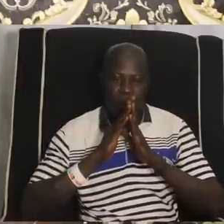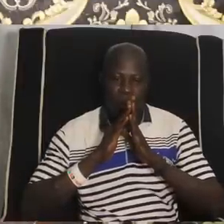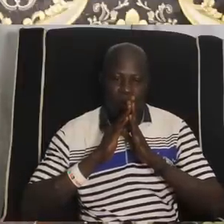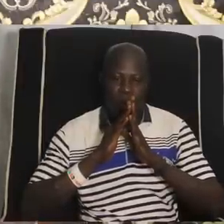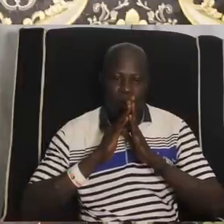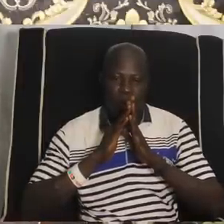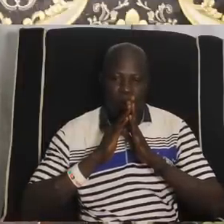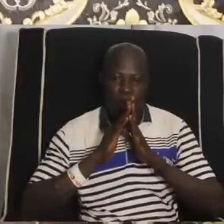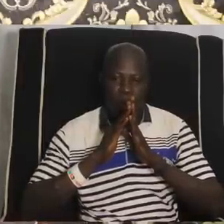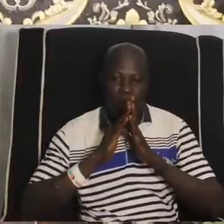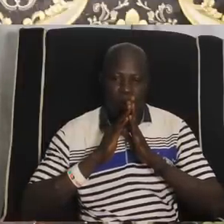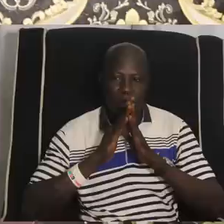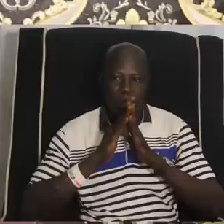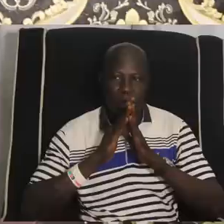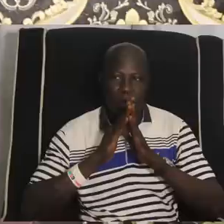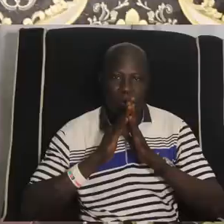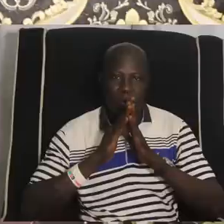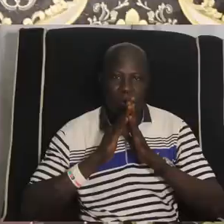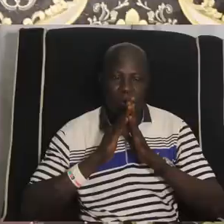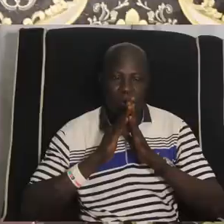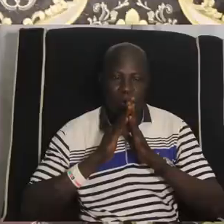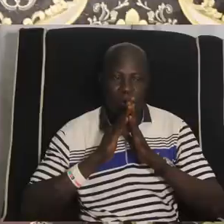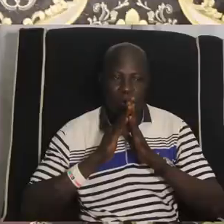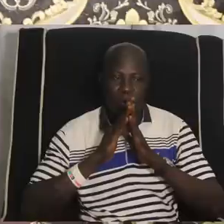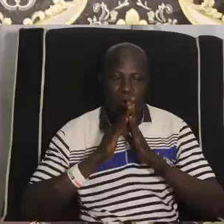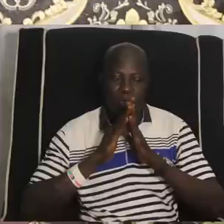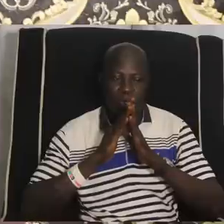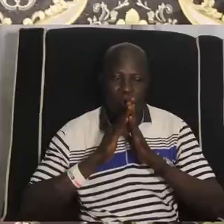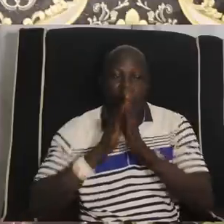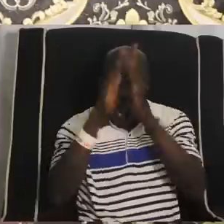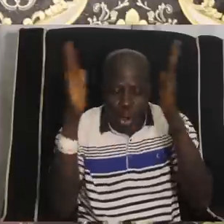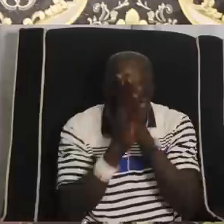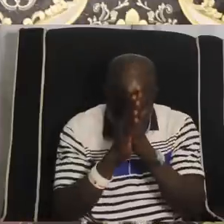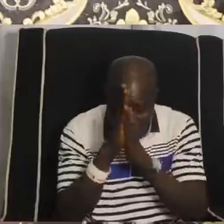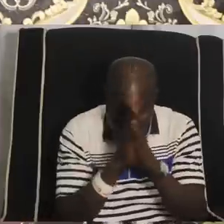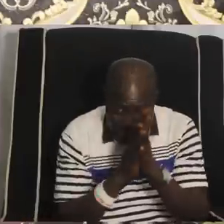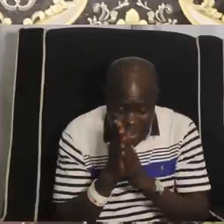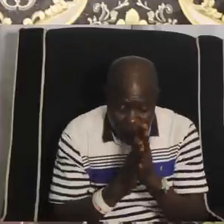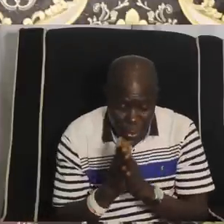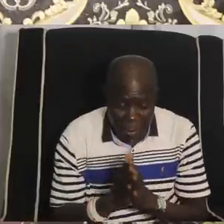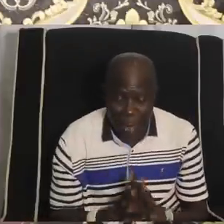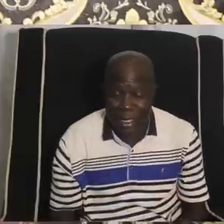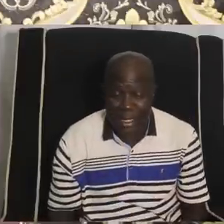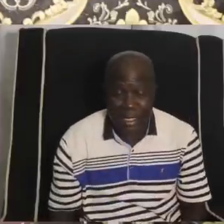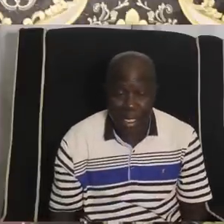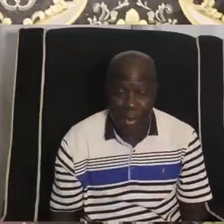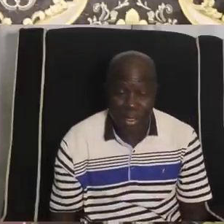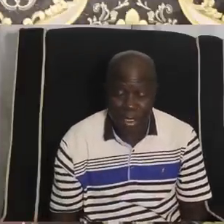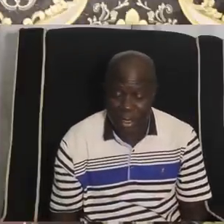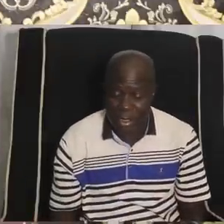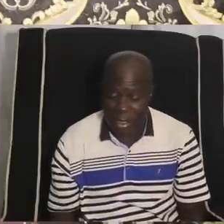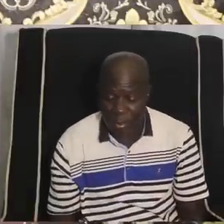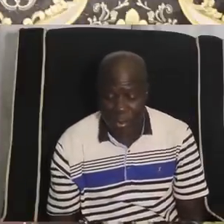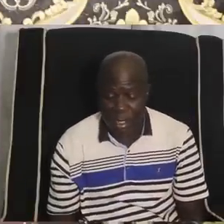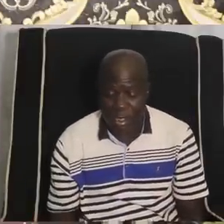Olúwa. Amen. Ẹ káàbọ̀ sí abala àlá. Brojide apostle banwo ala to wa nbe arakunrin lala